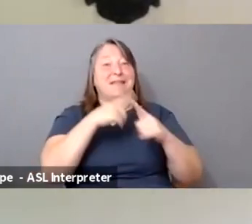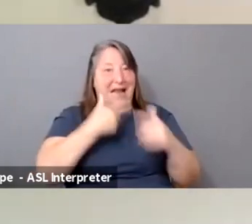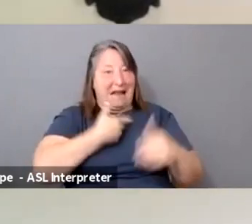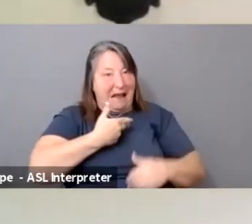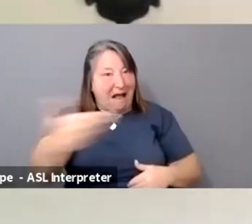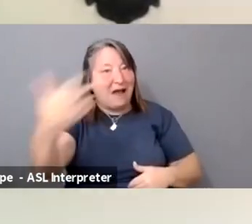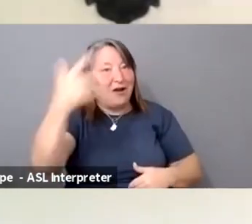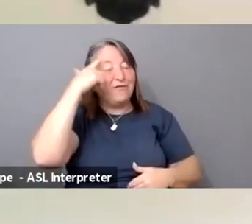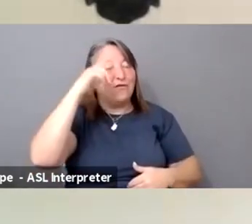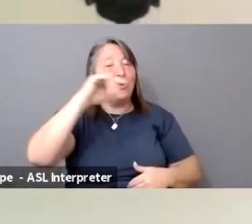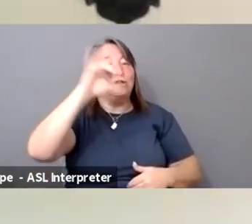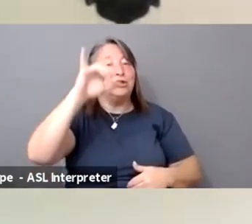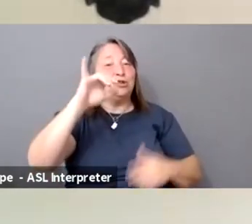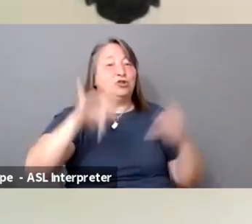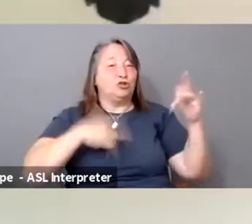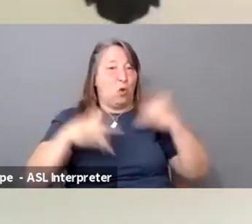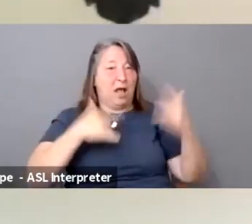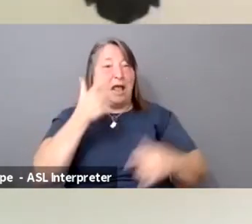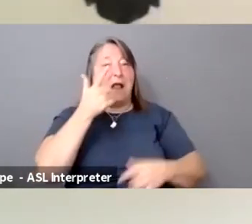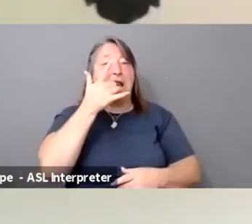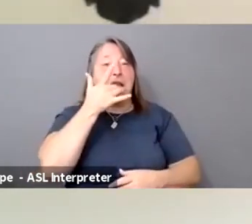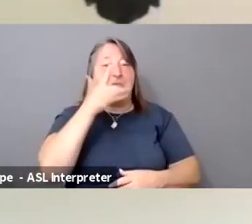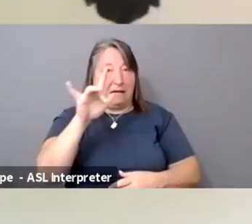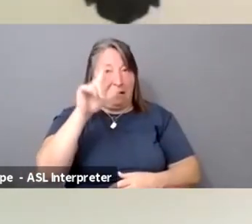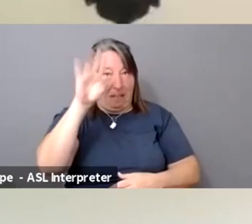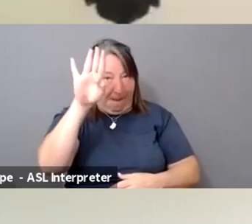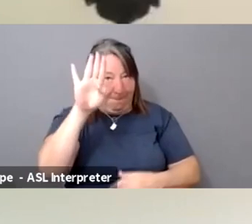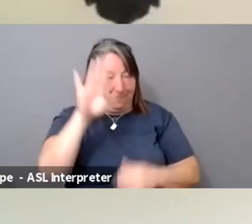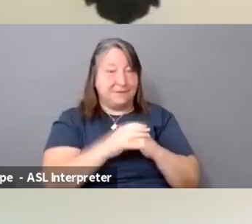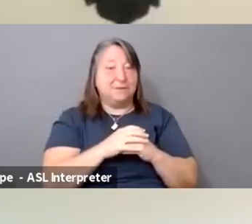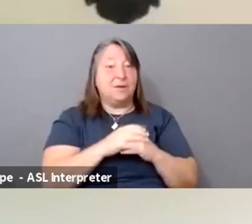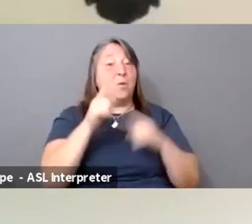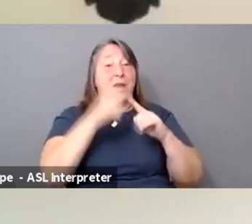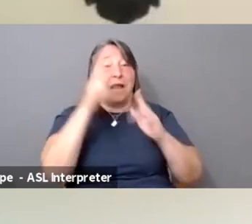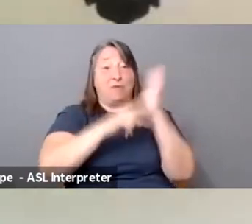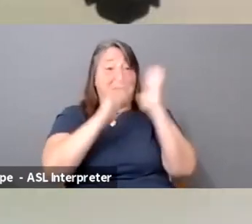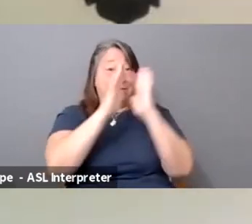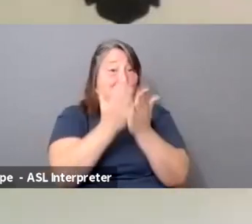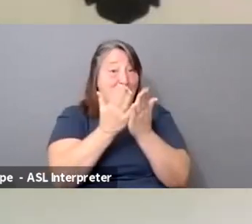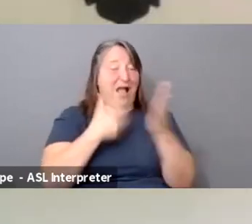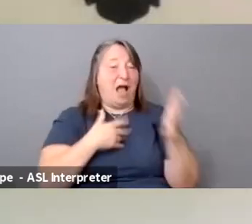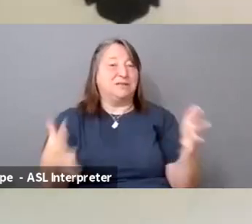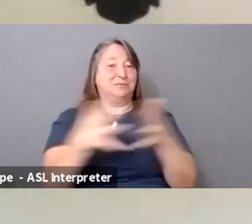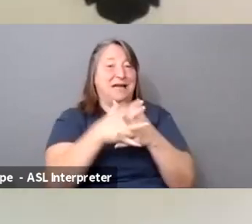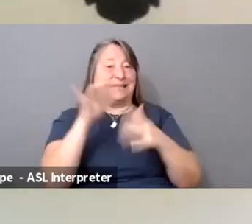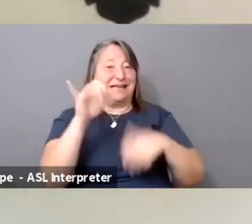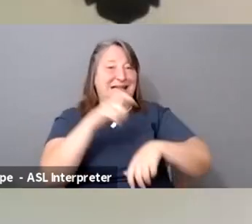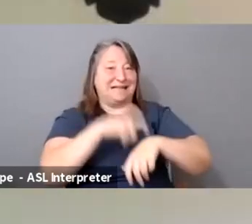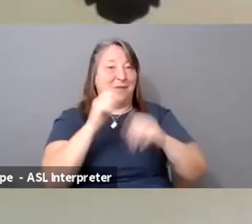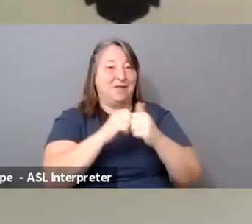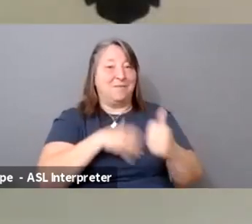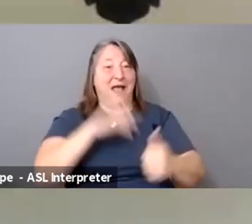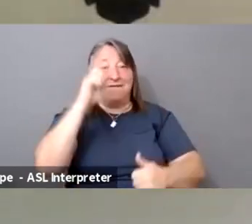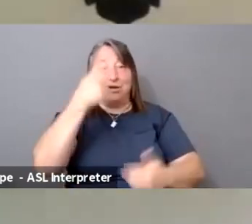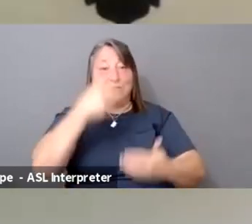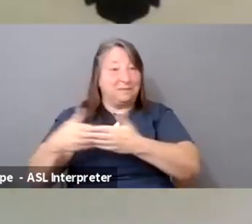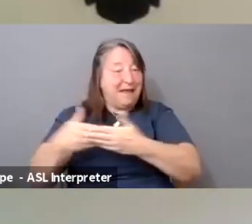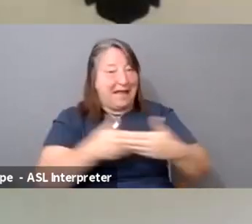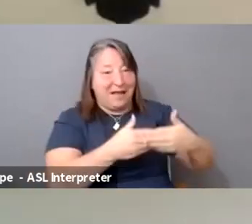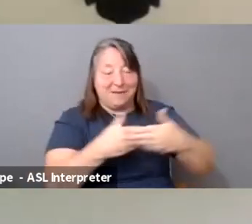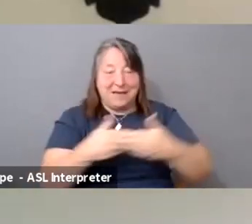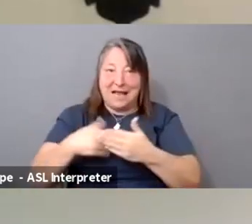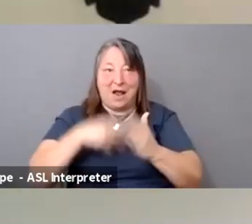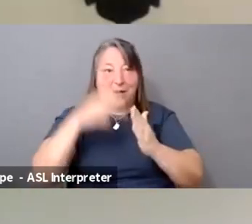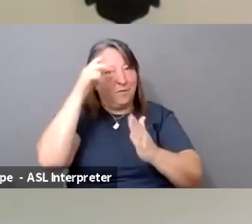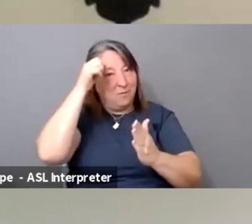was when I read the book, I was pregnant and with my first child. And I remember